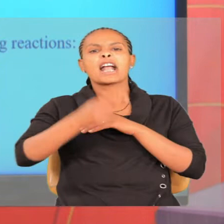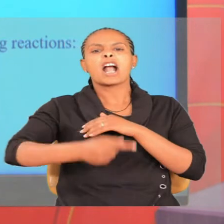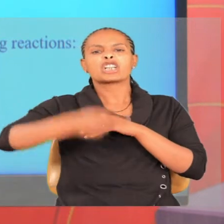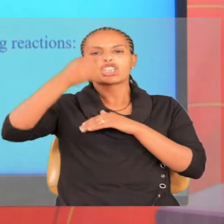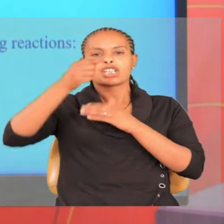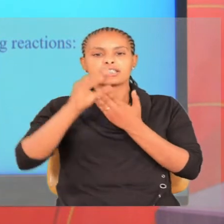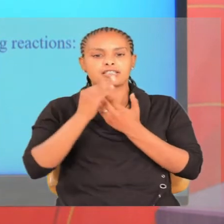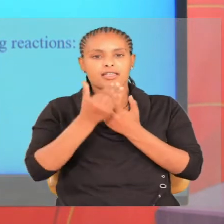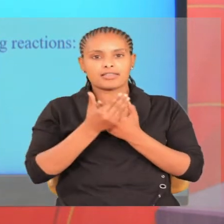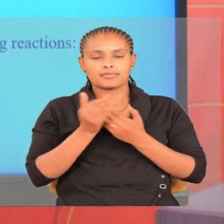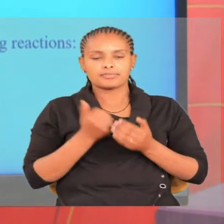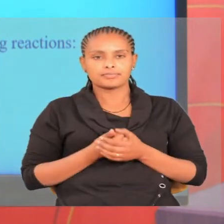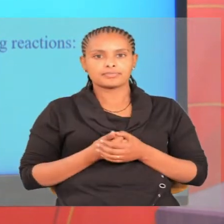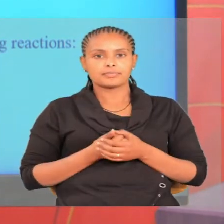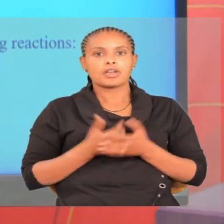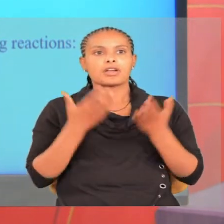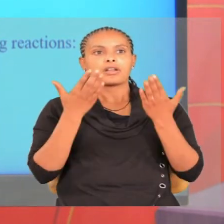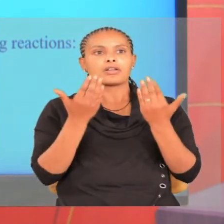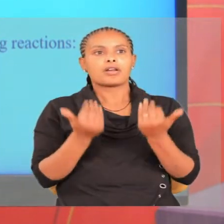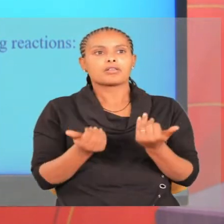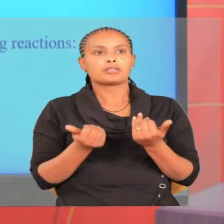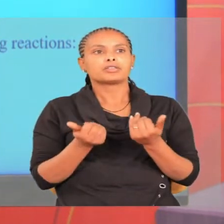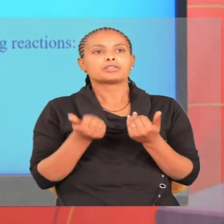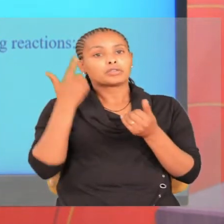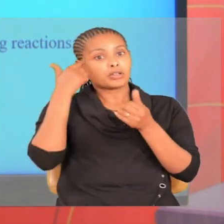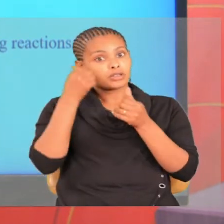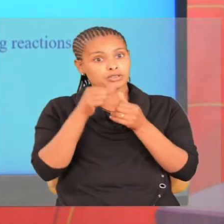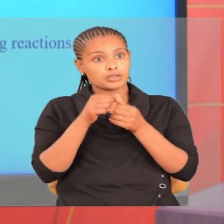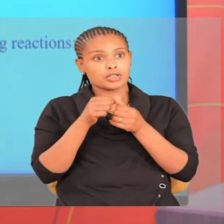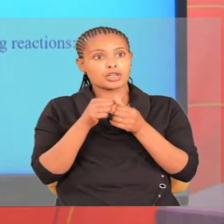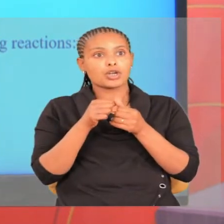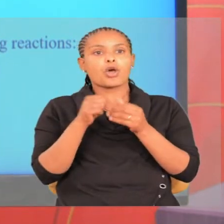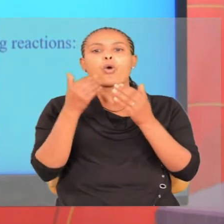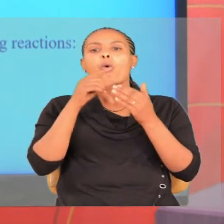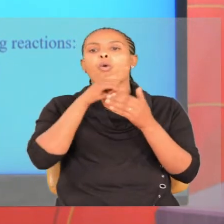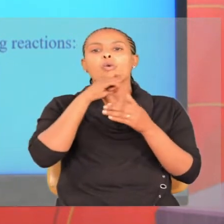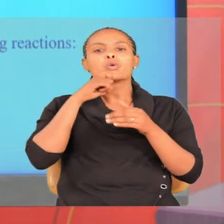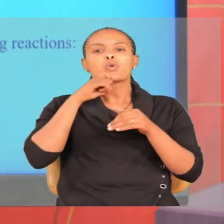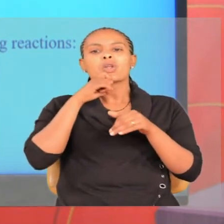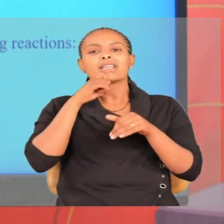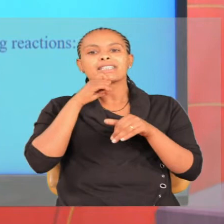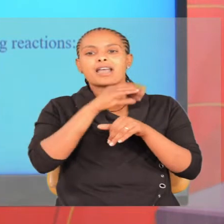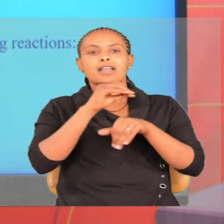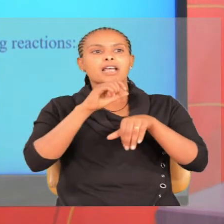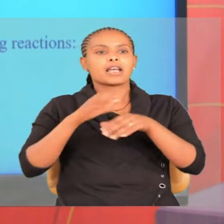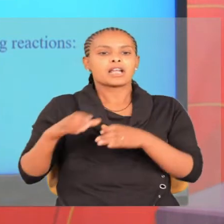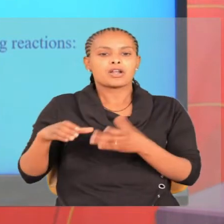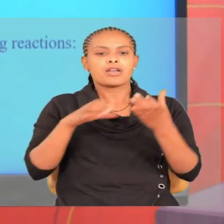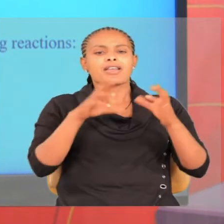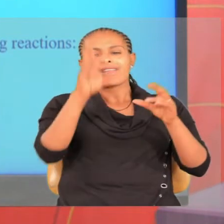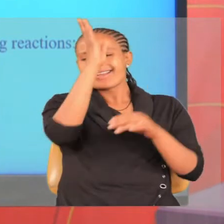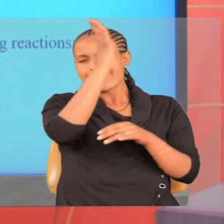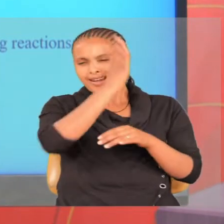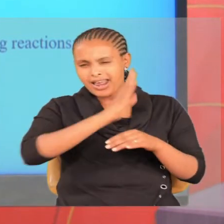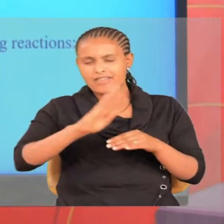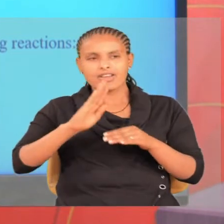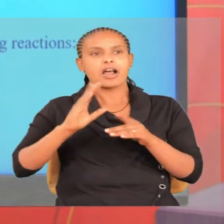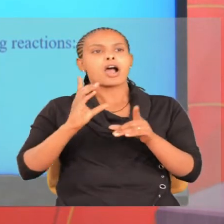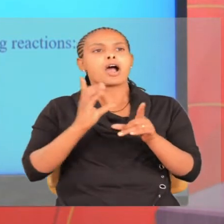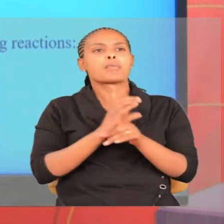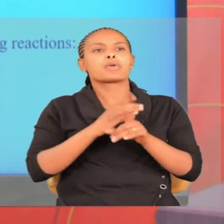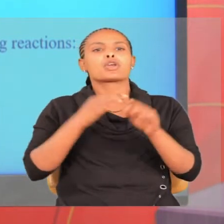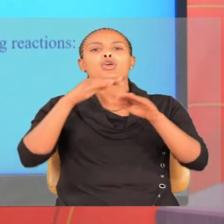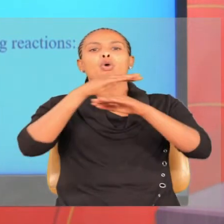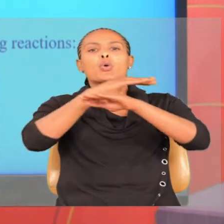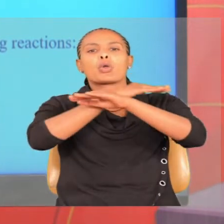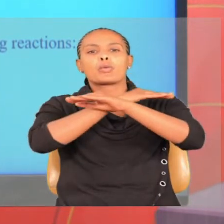states. Note, the concentration of solids and liquids never appear in the equilibrium